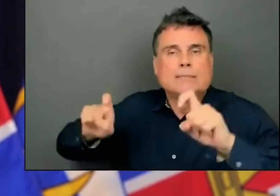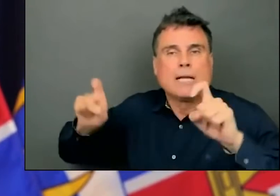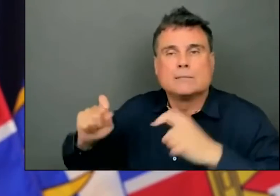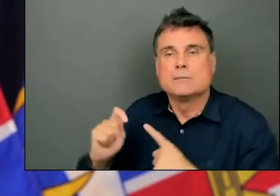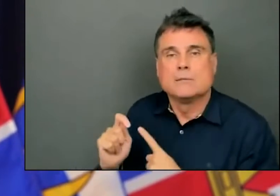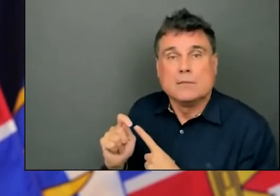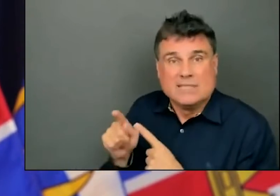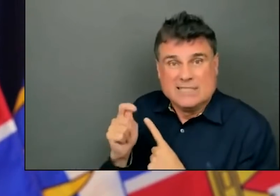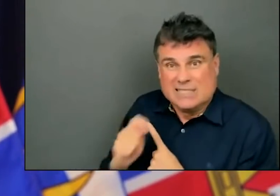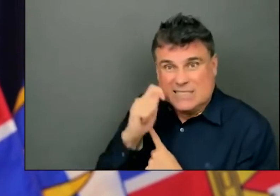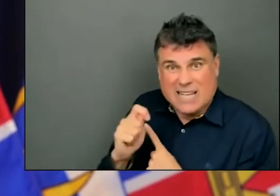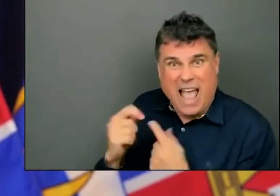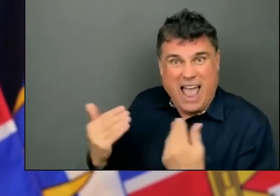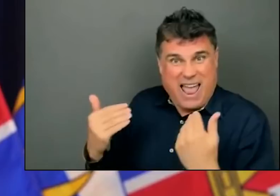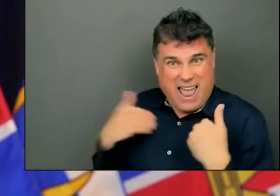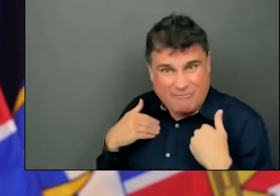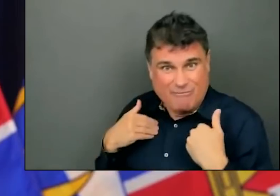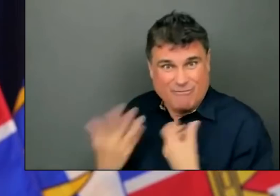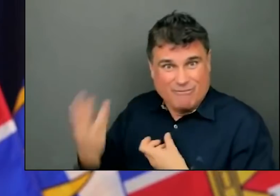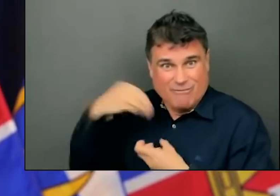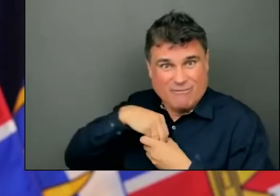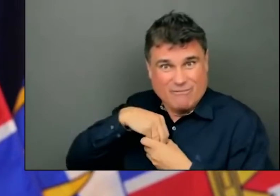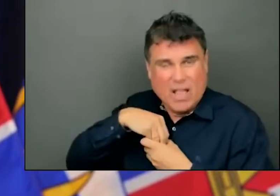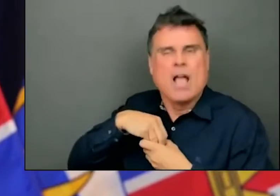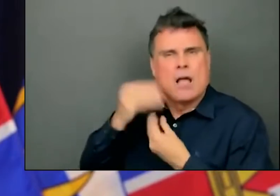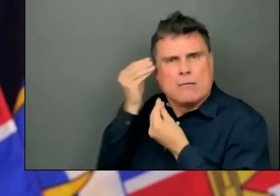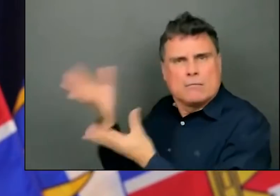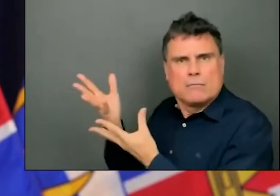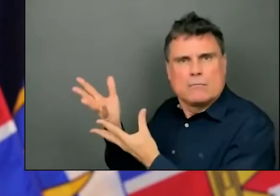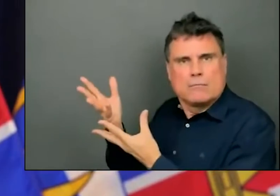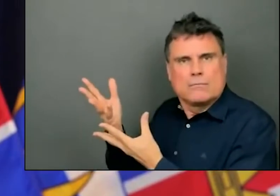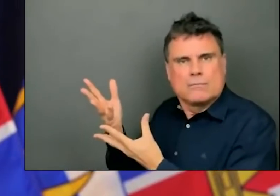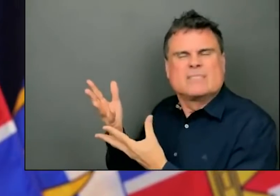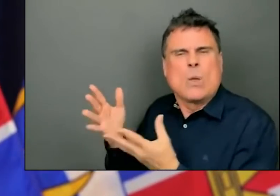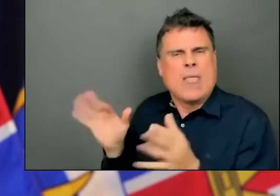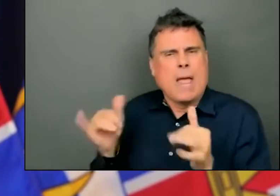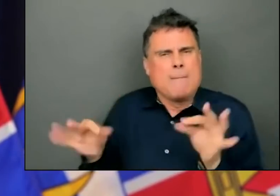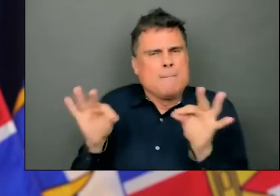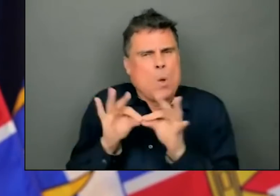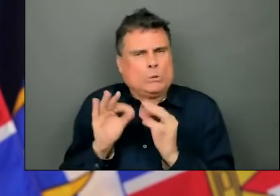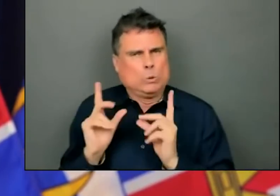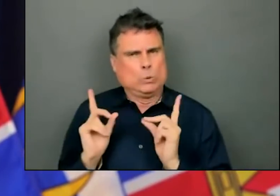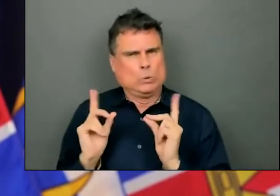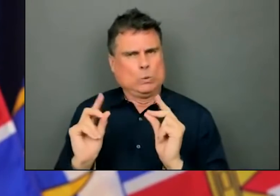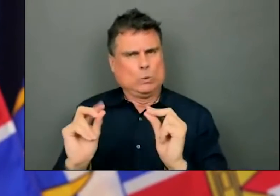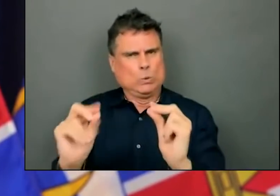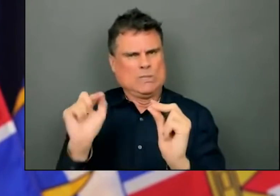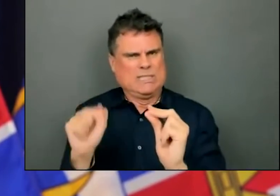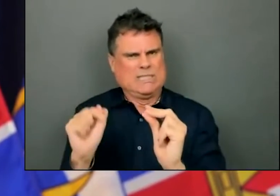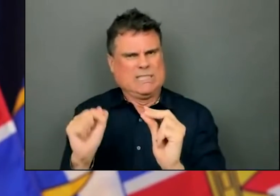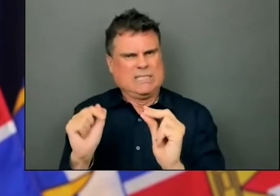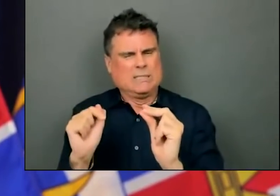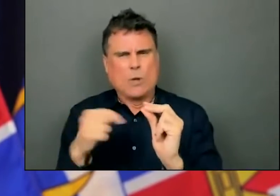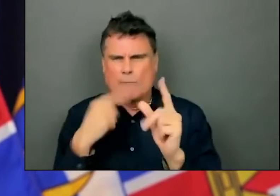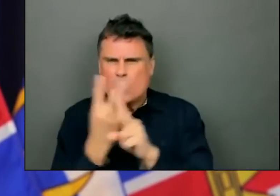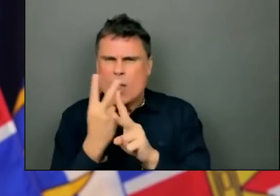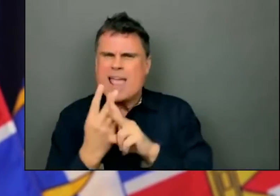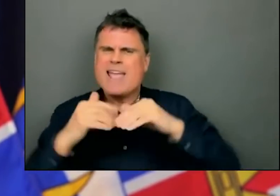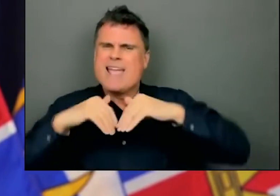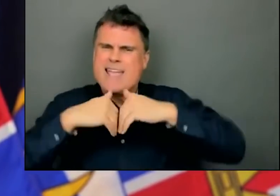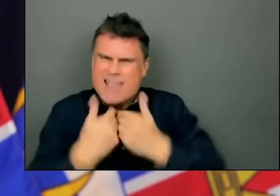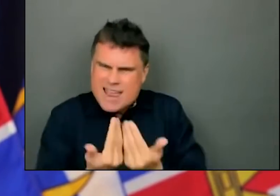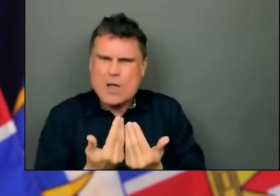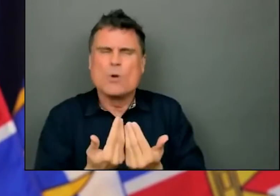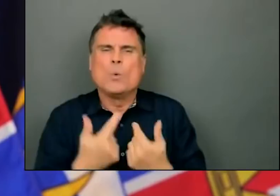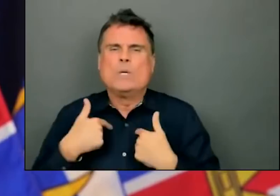an important tool that we don't yet know all of its how it can be used. We've been talking with colleagues in the UK in particular